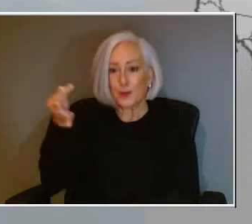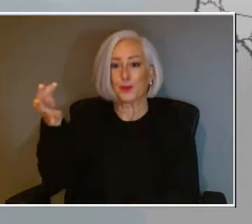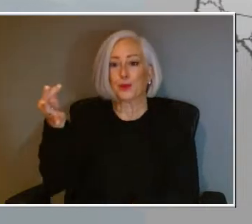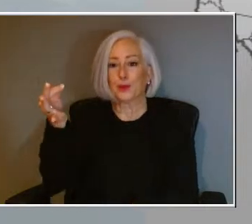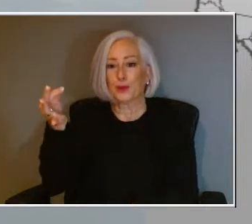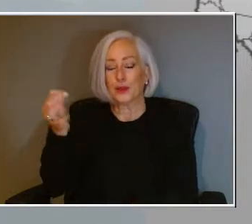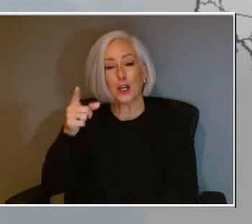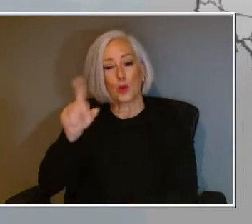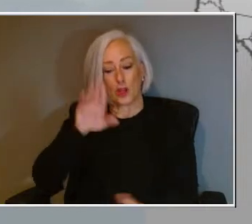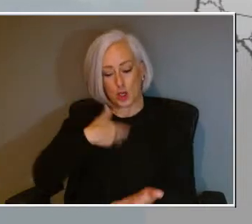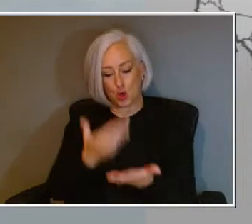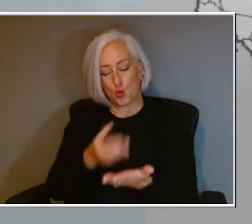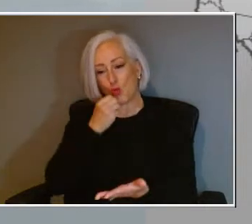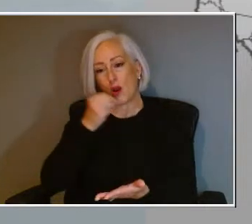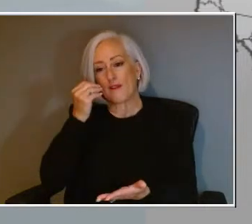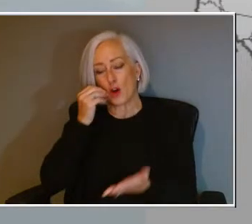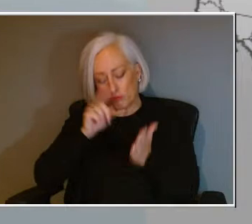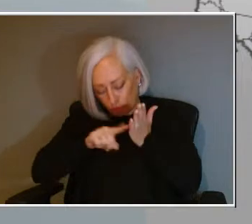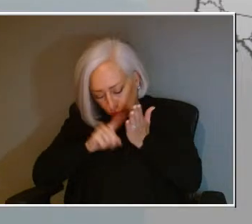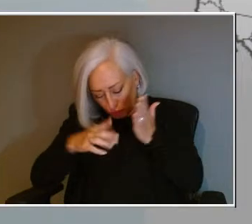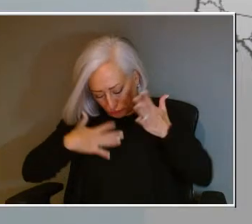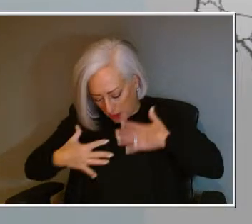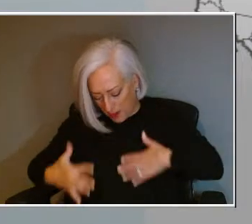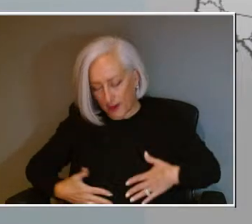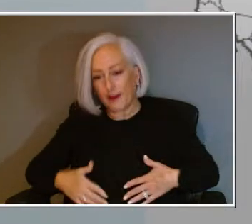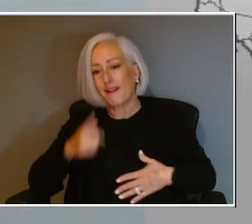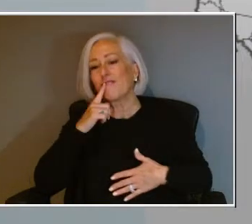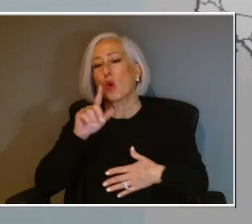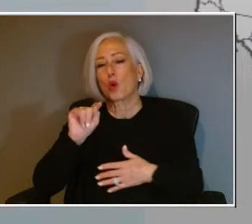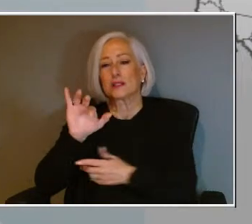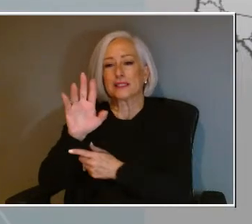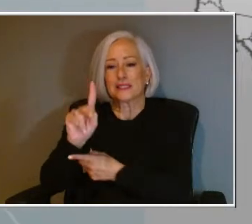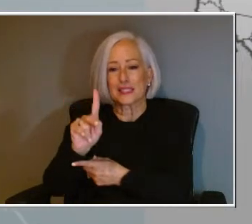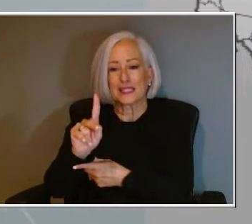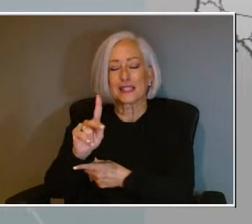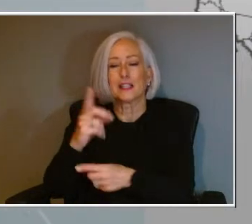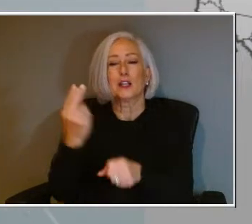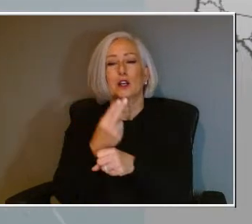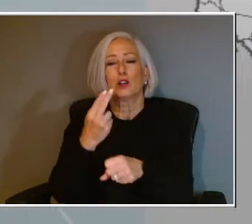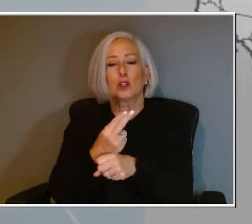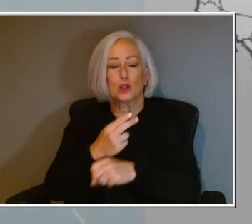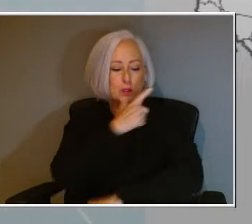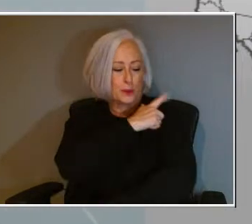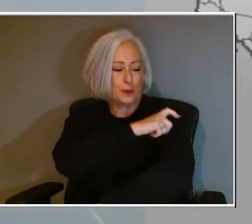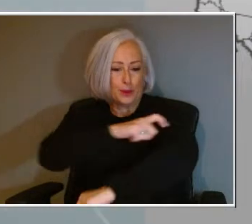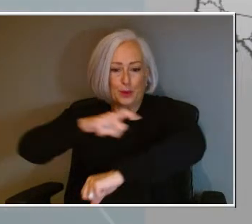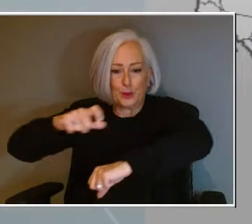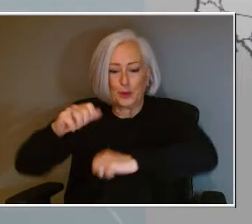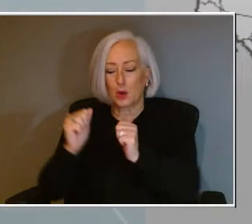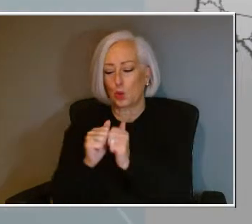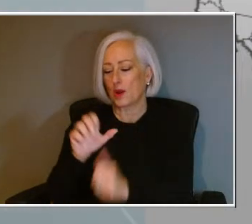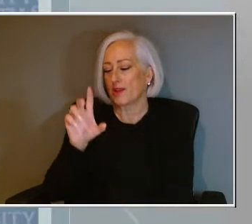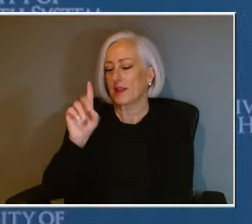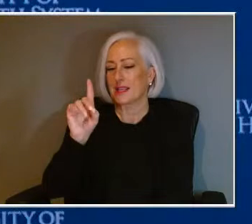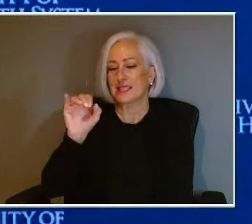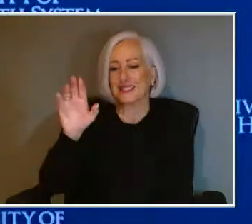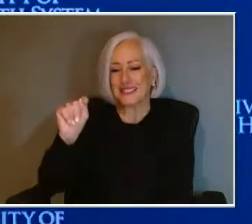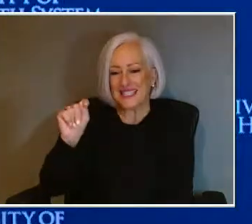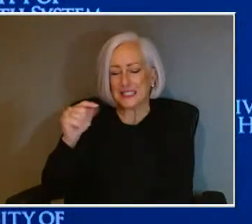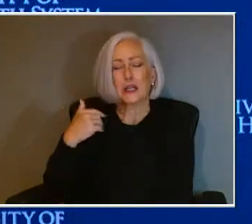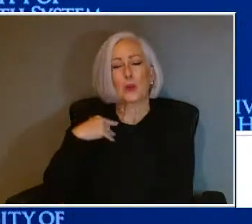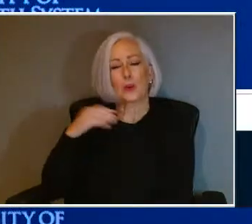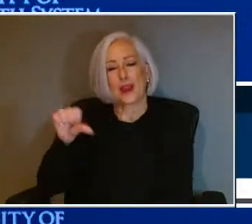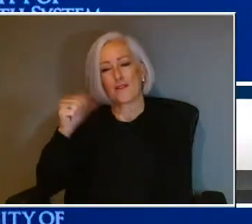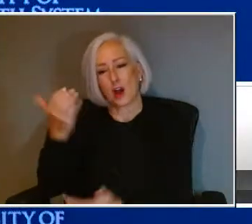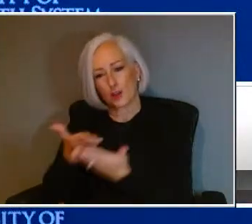course, always wear insecticide with DEET. That is probably the best. There are a couple other things out there as well that you can use,